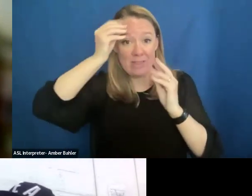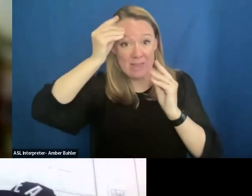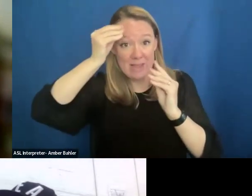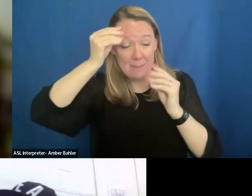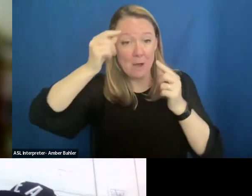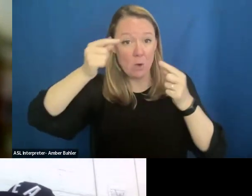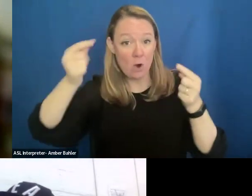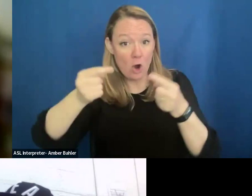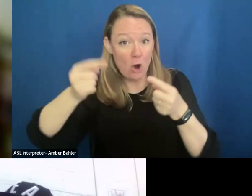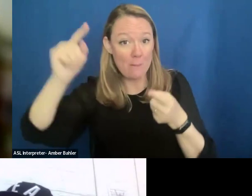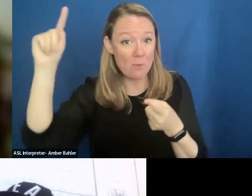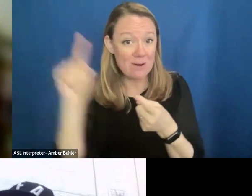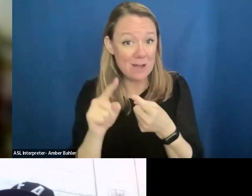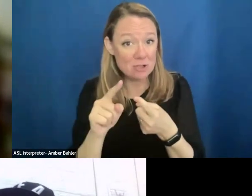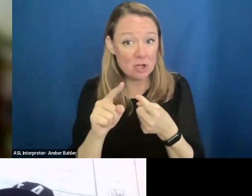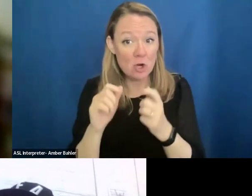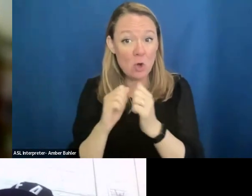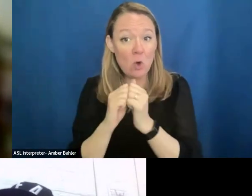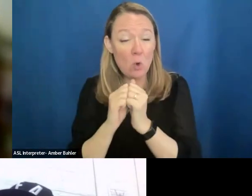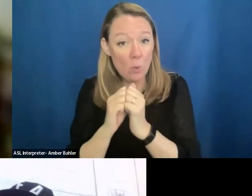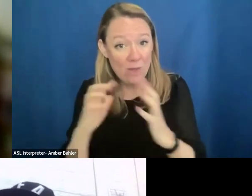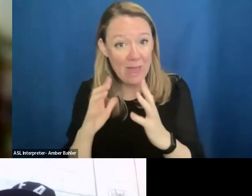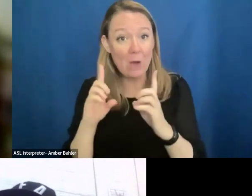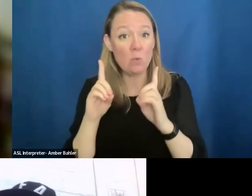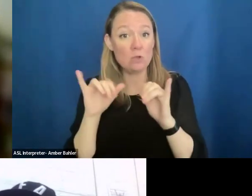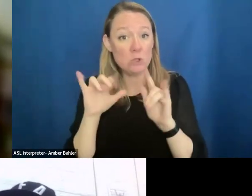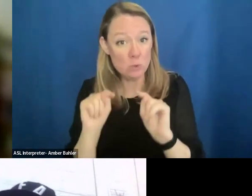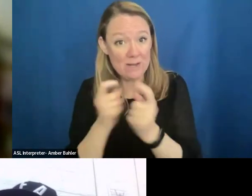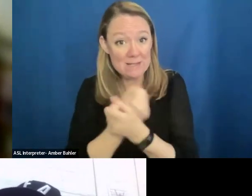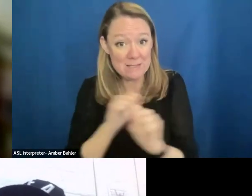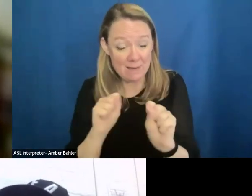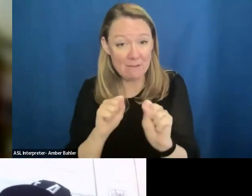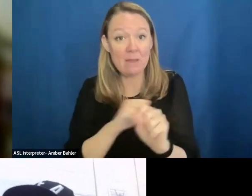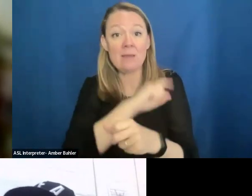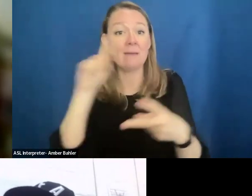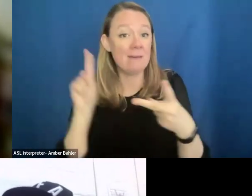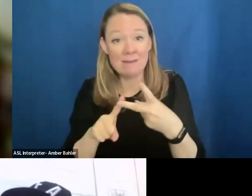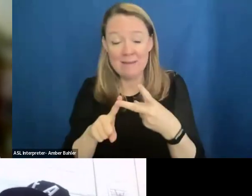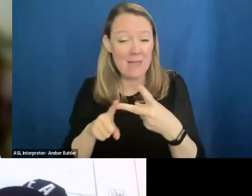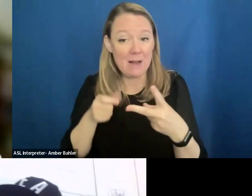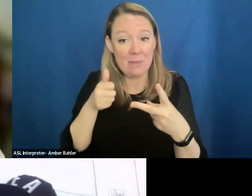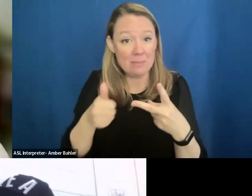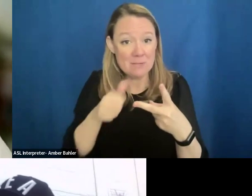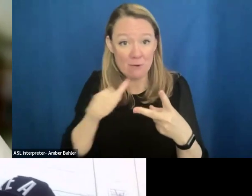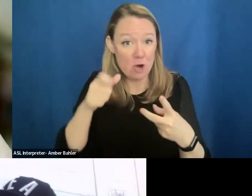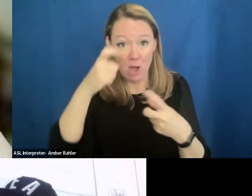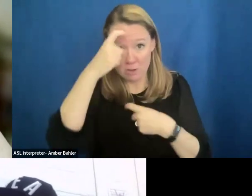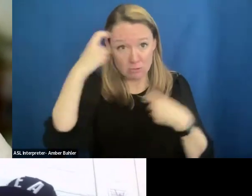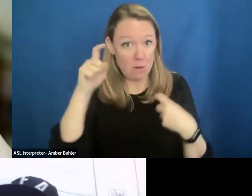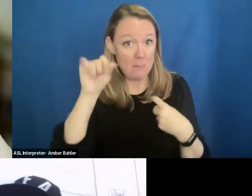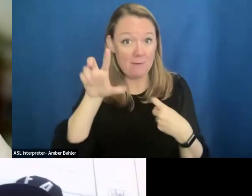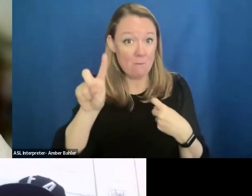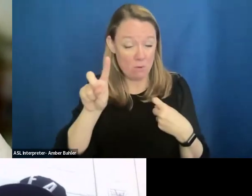it safely and being trauma informed while they do it. It's really cool to say